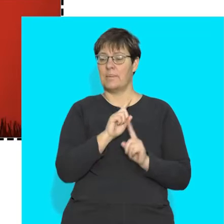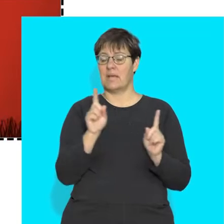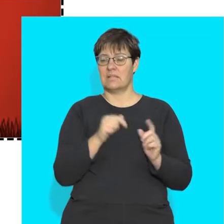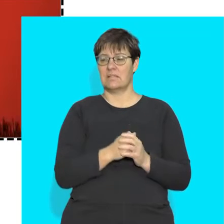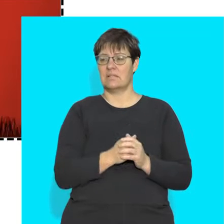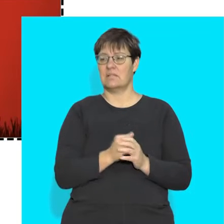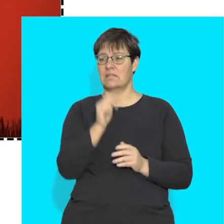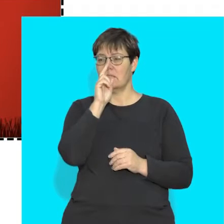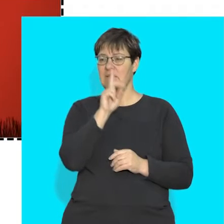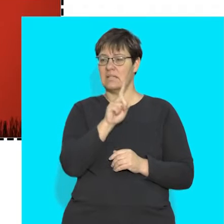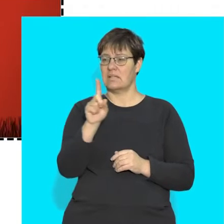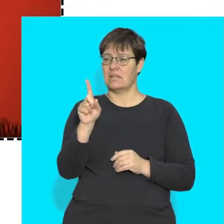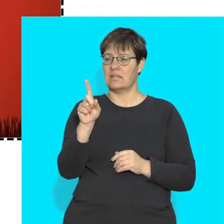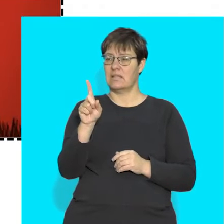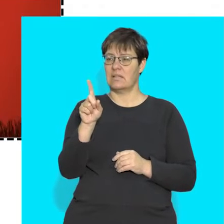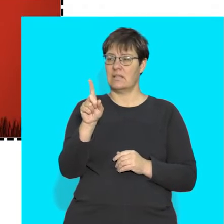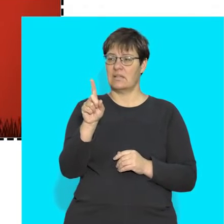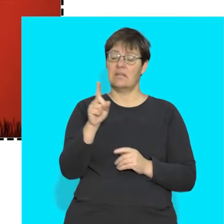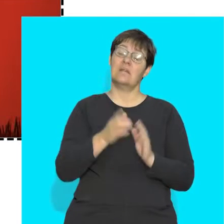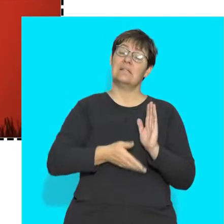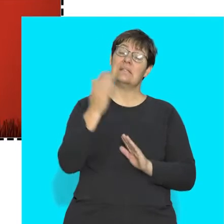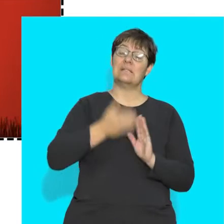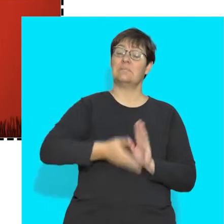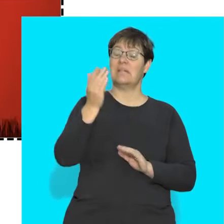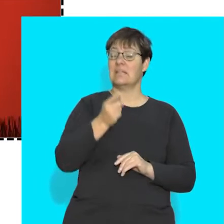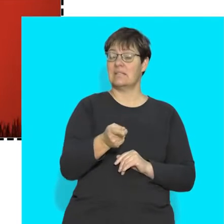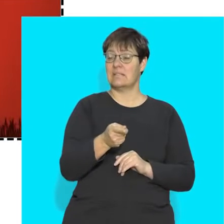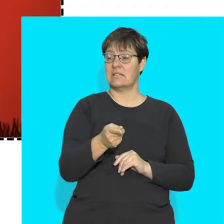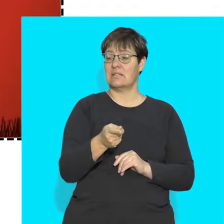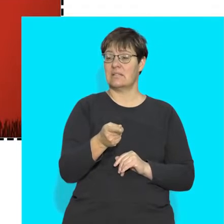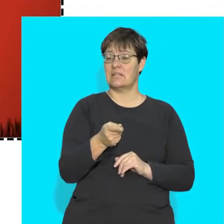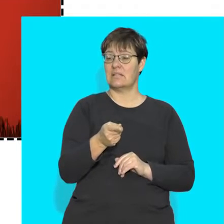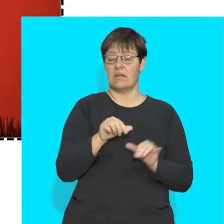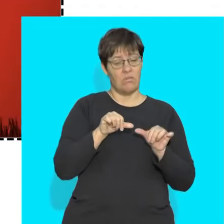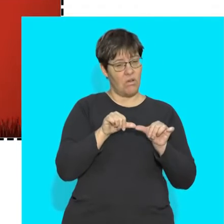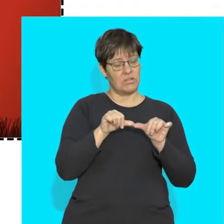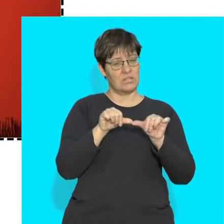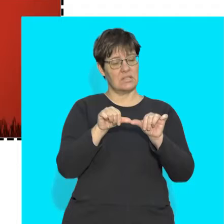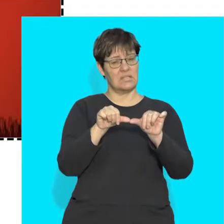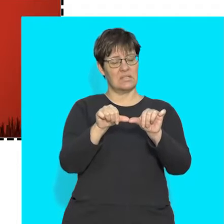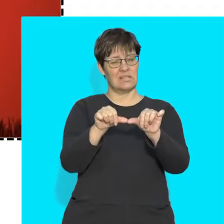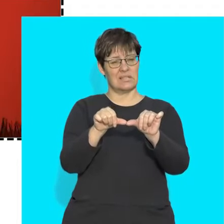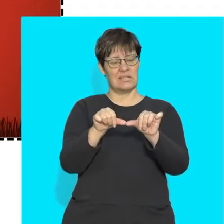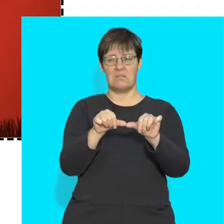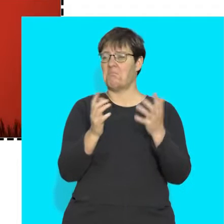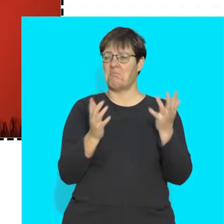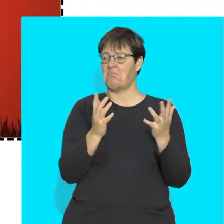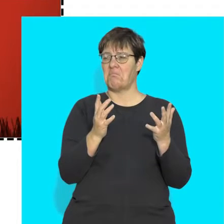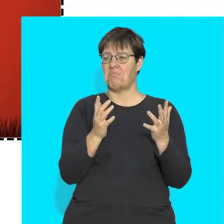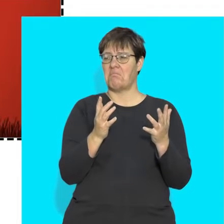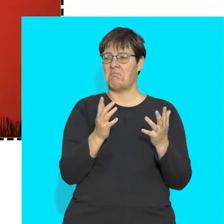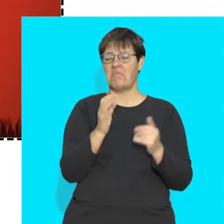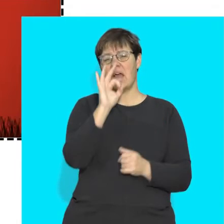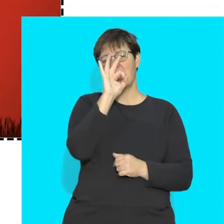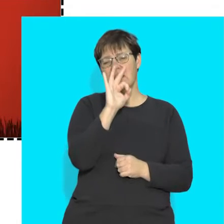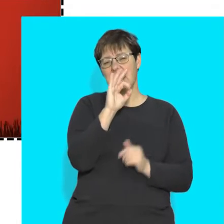But as you can see, his speed is staying constant, and it's just over